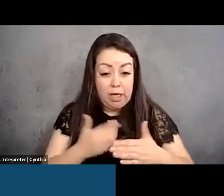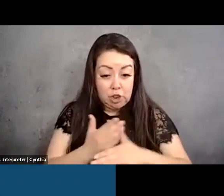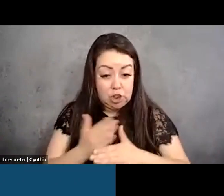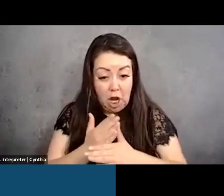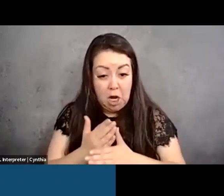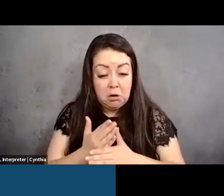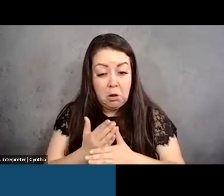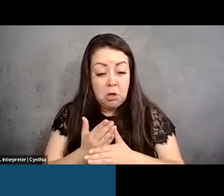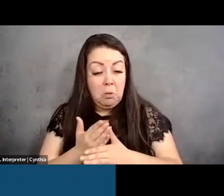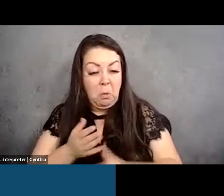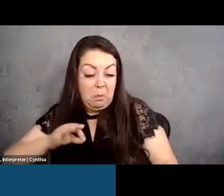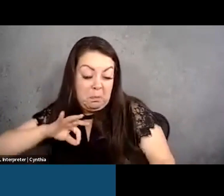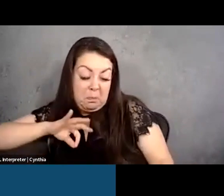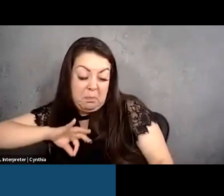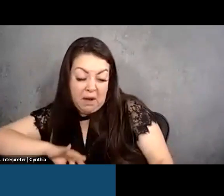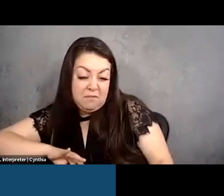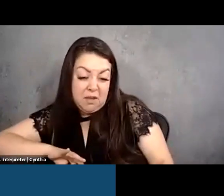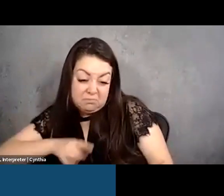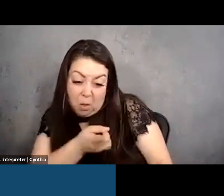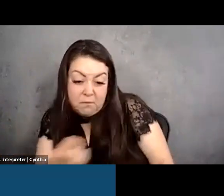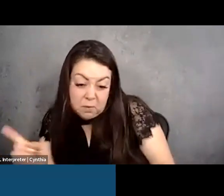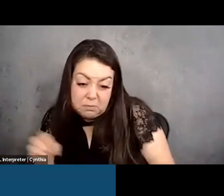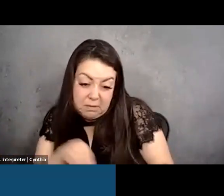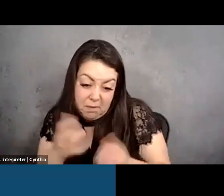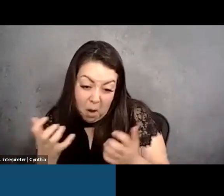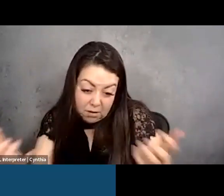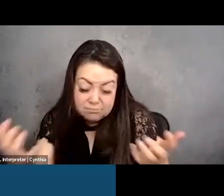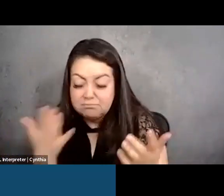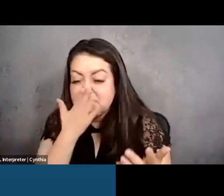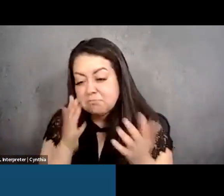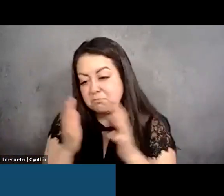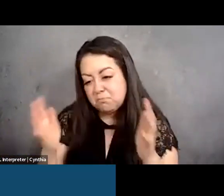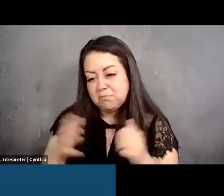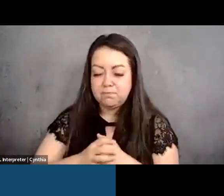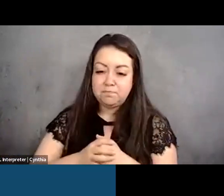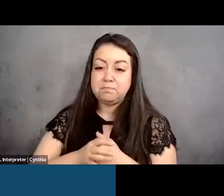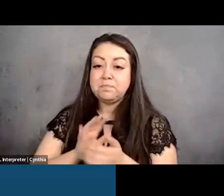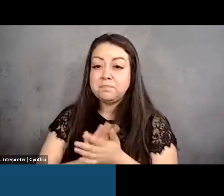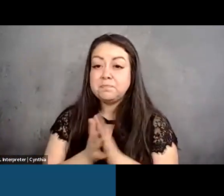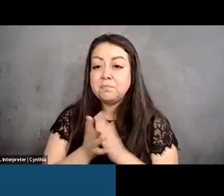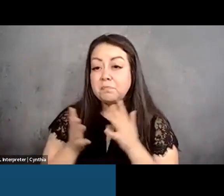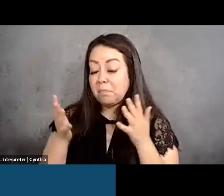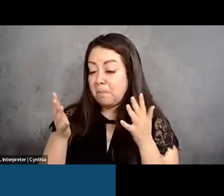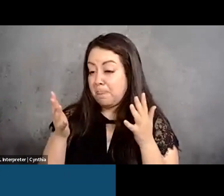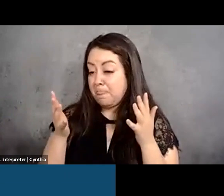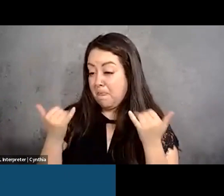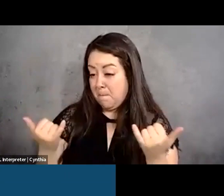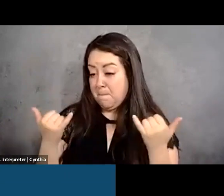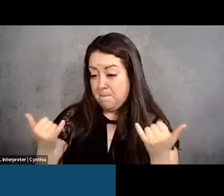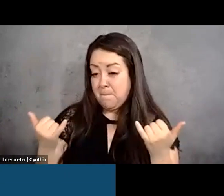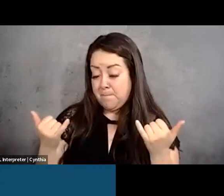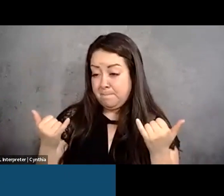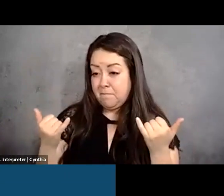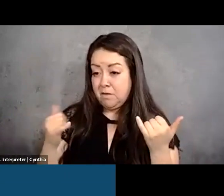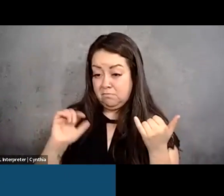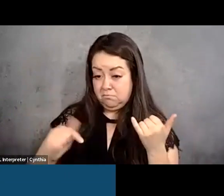agencies that are represented in our audience. So thank you so much. And with that, I'm going to turn it back to